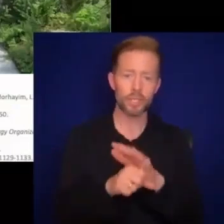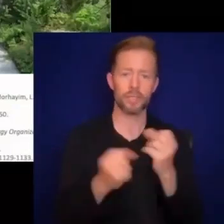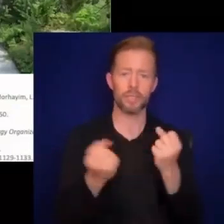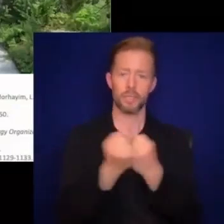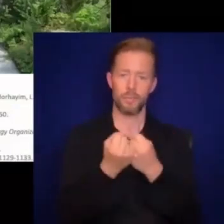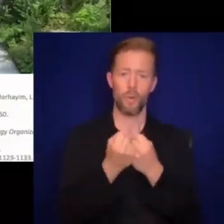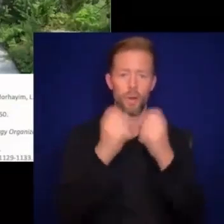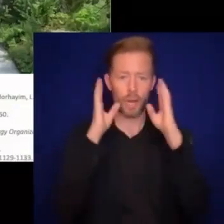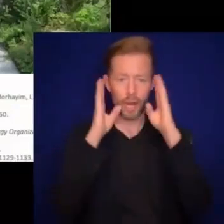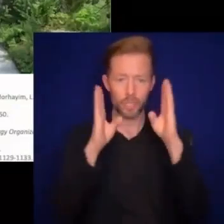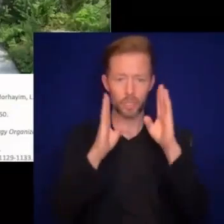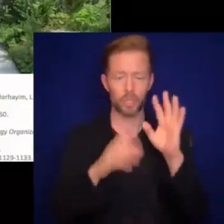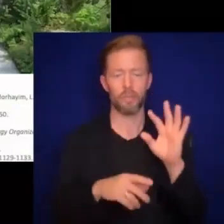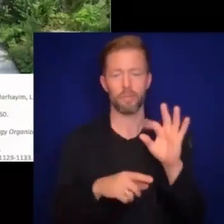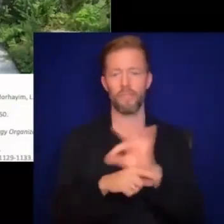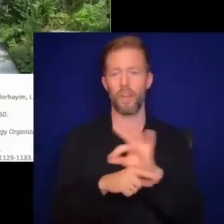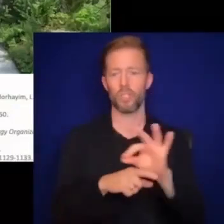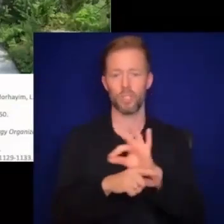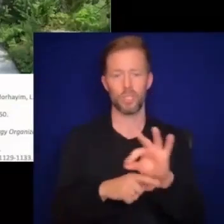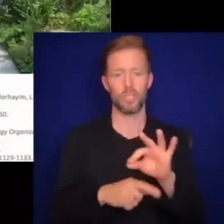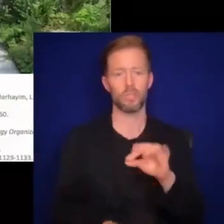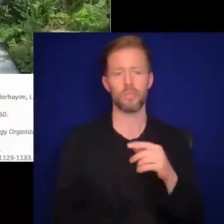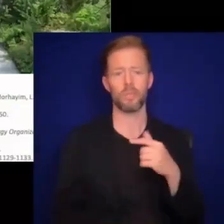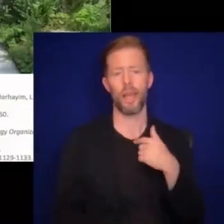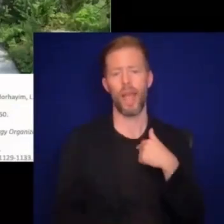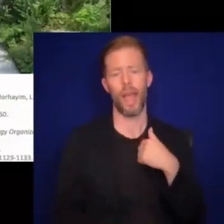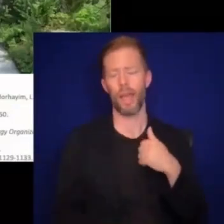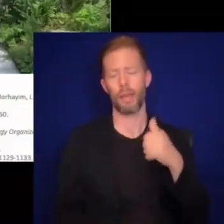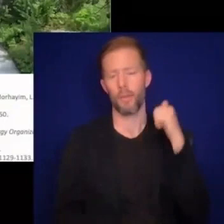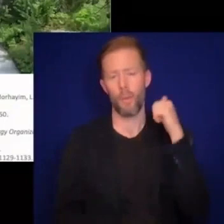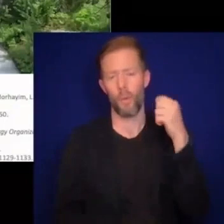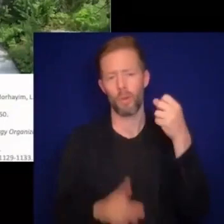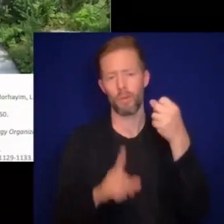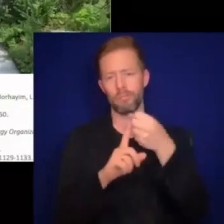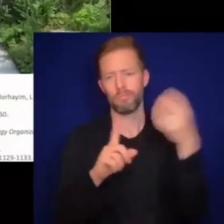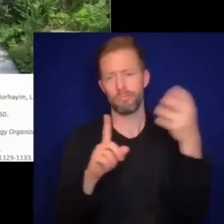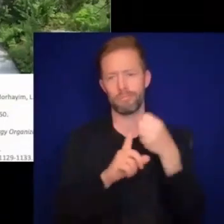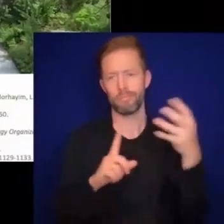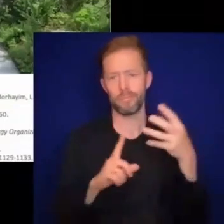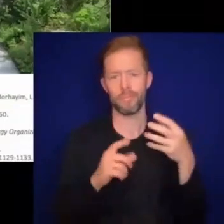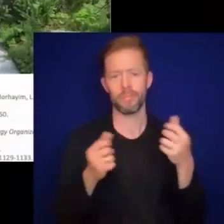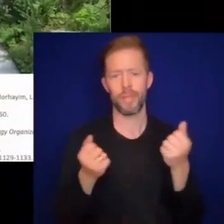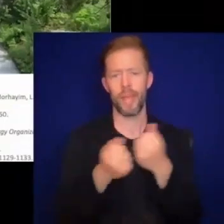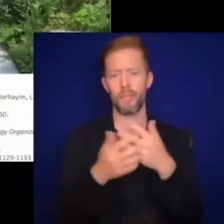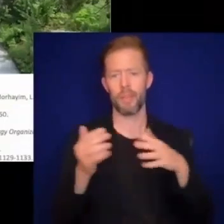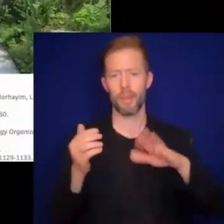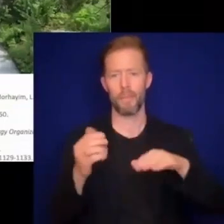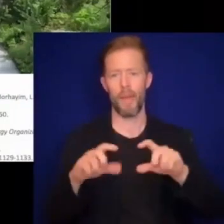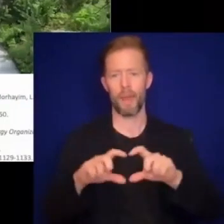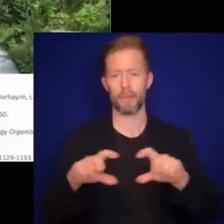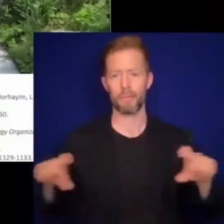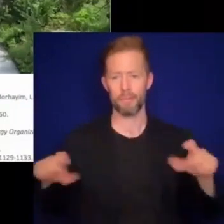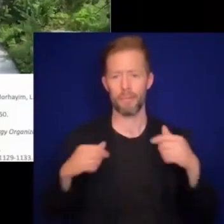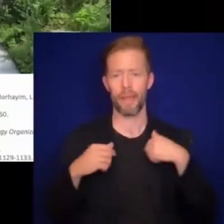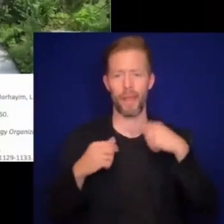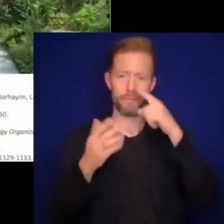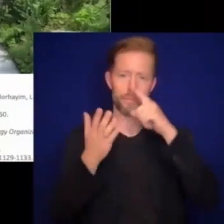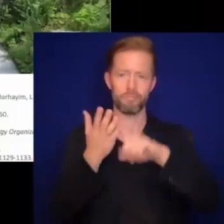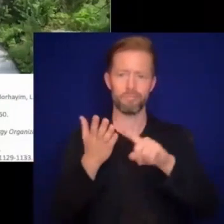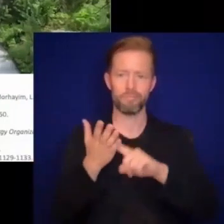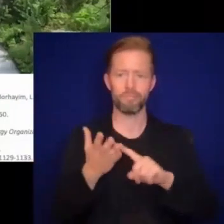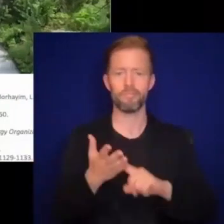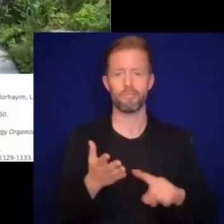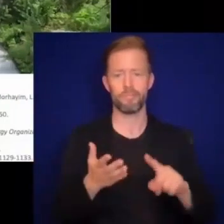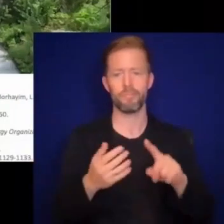supports attention functioning. I'm not going to describe all of this in the bottom of these slides. There are